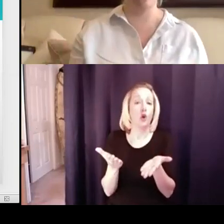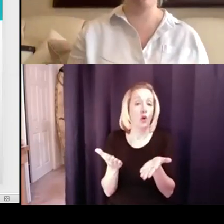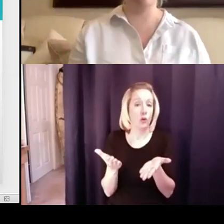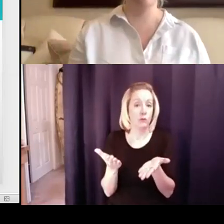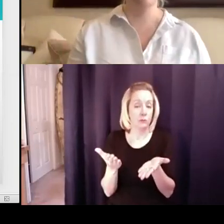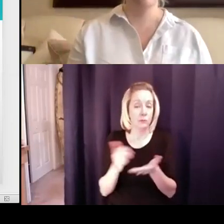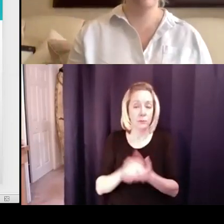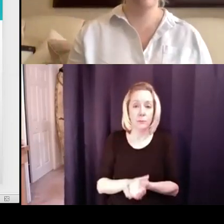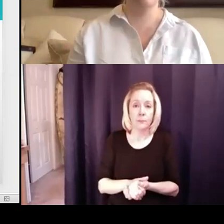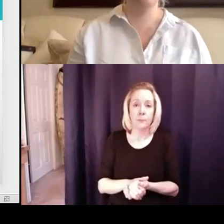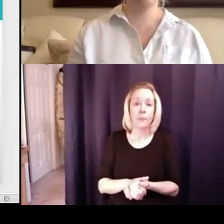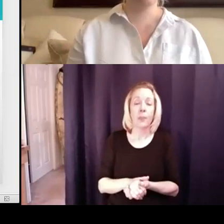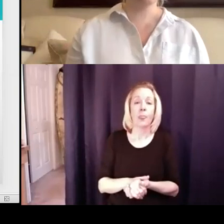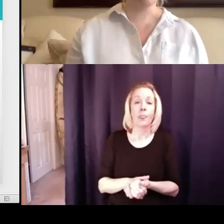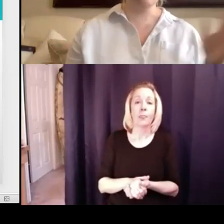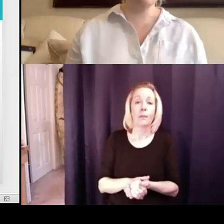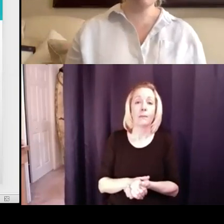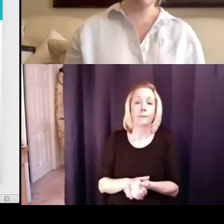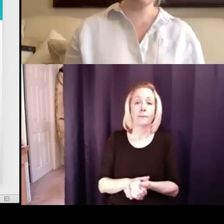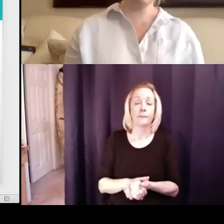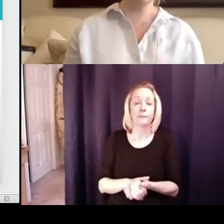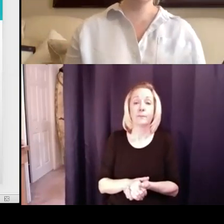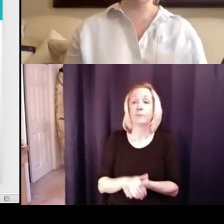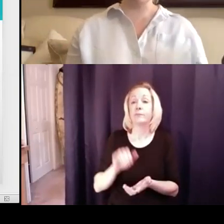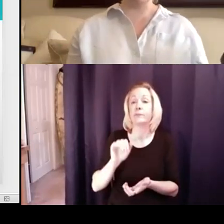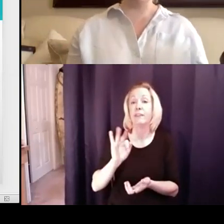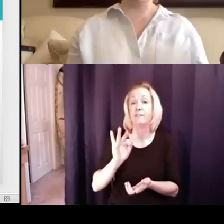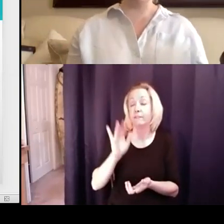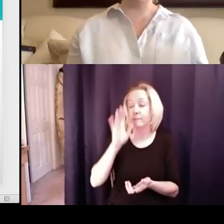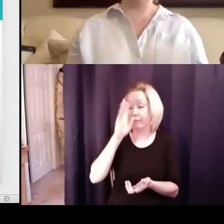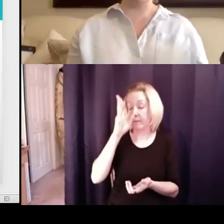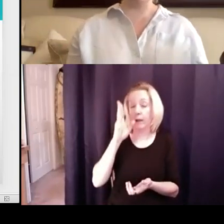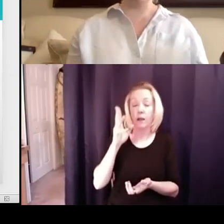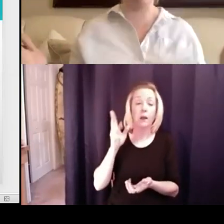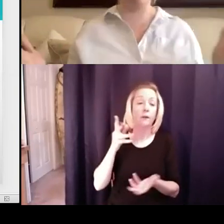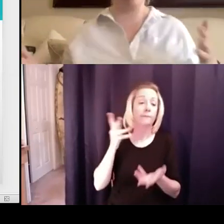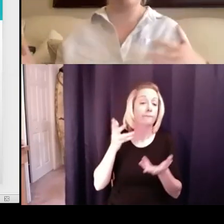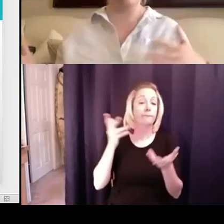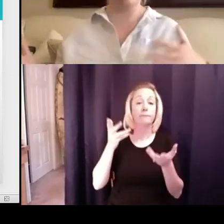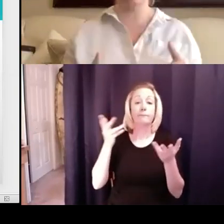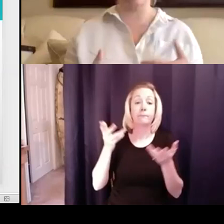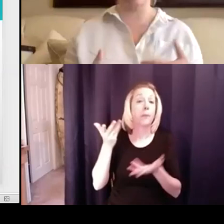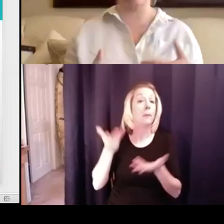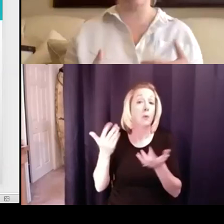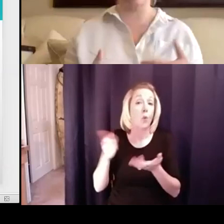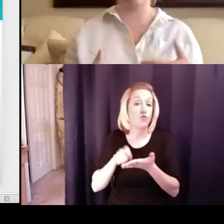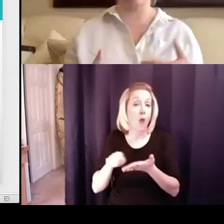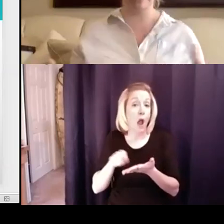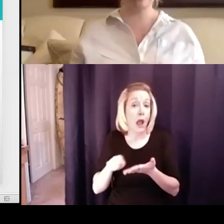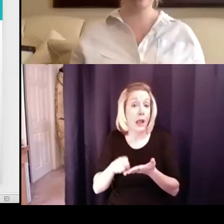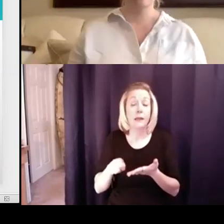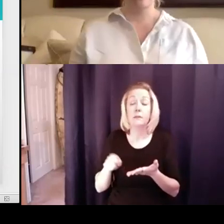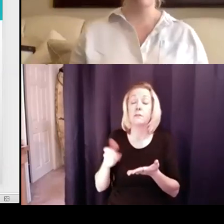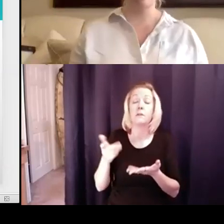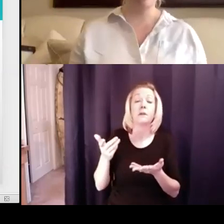and write about. If they pick something, if you just decide to do some writing, your child can also just pick a